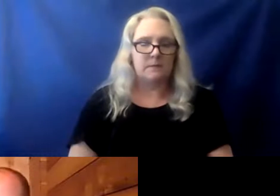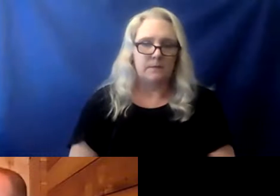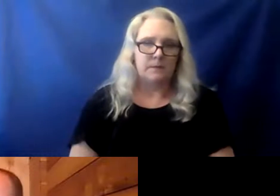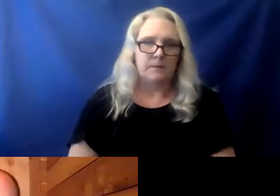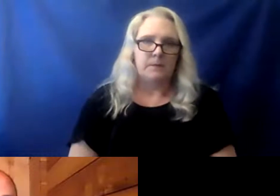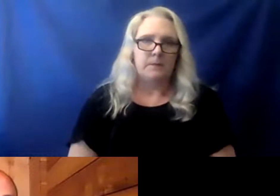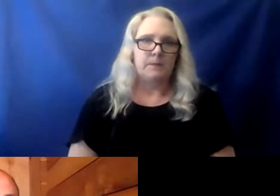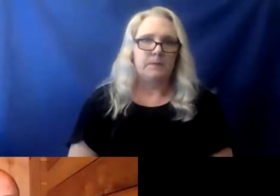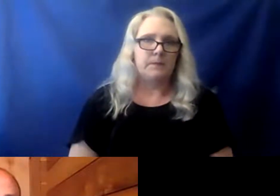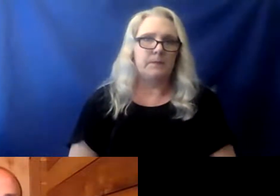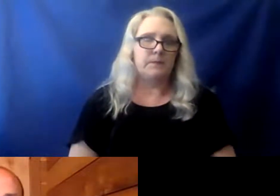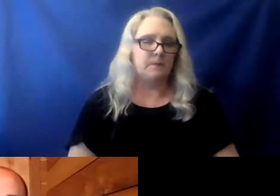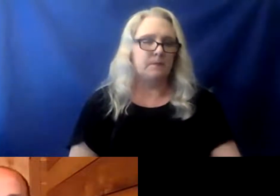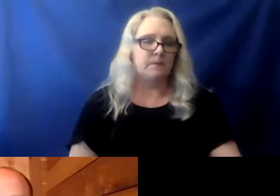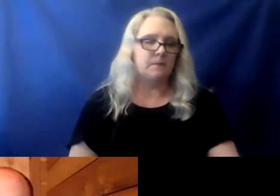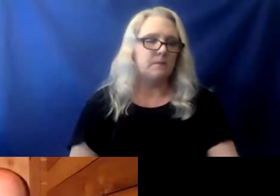Glenda.